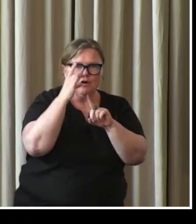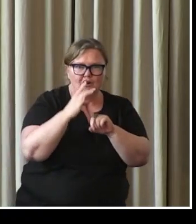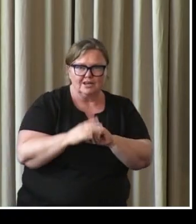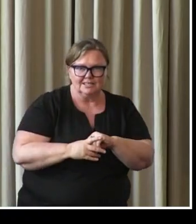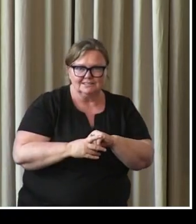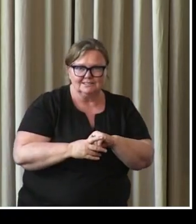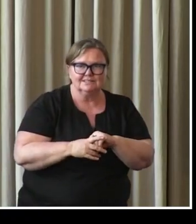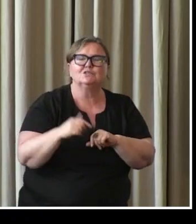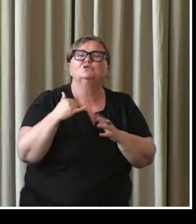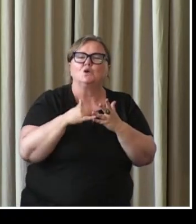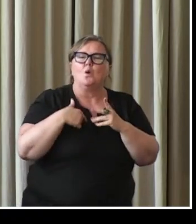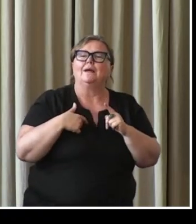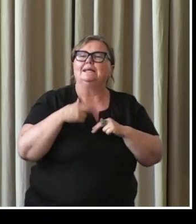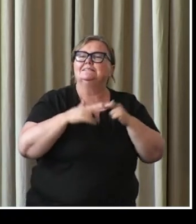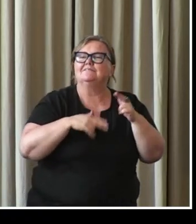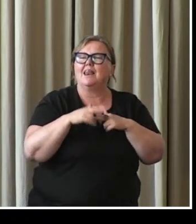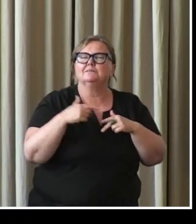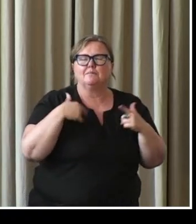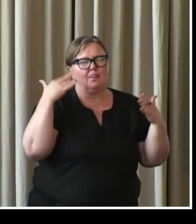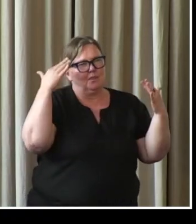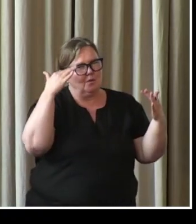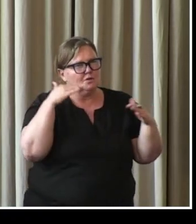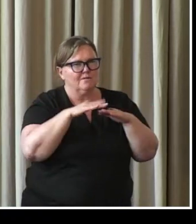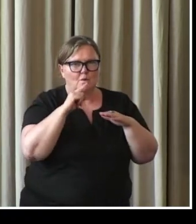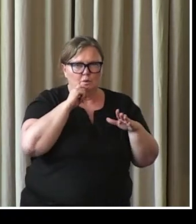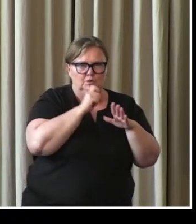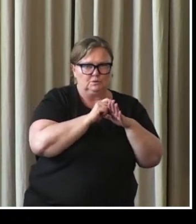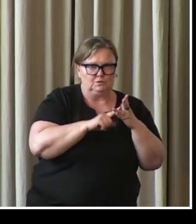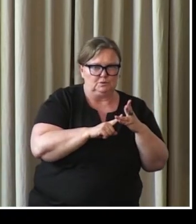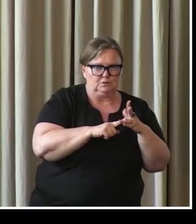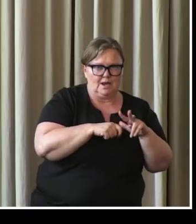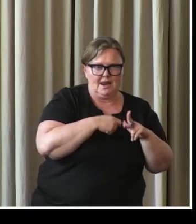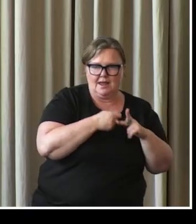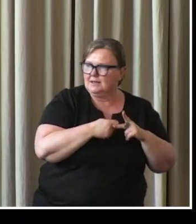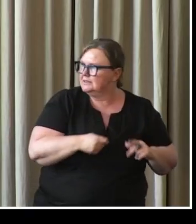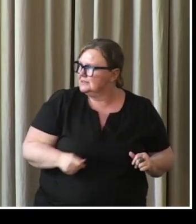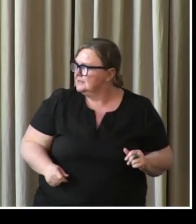We've developed some initial thoughts around what we might do.